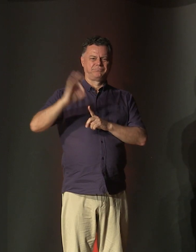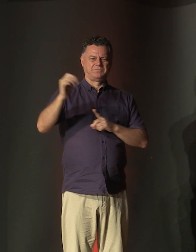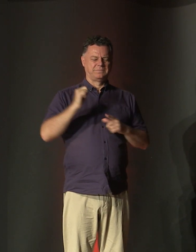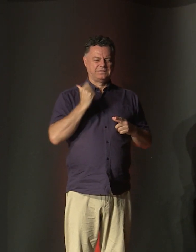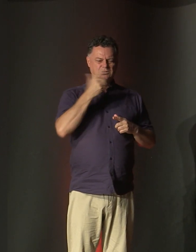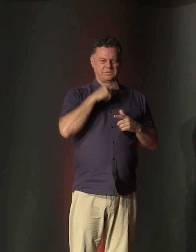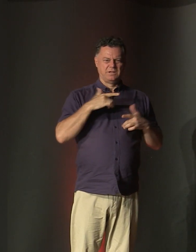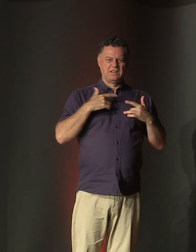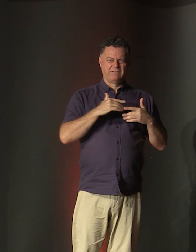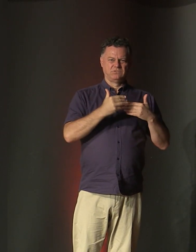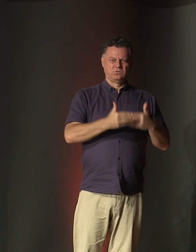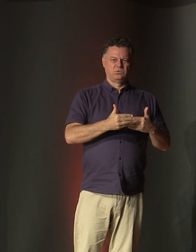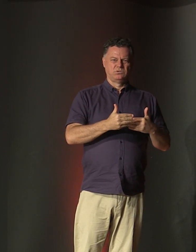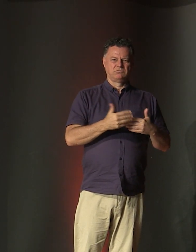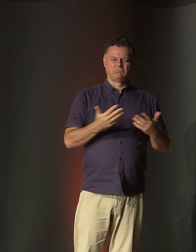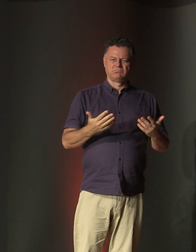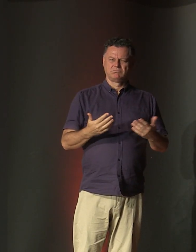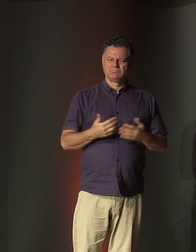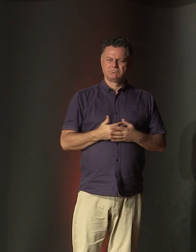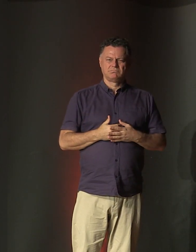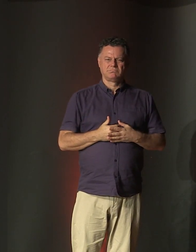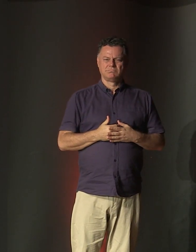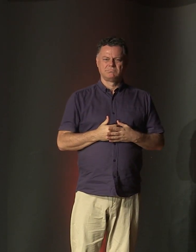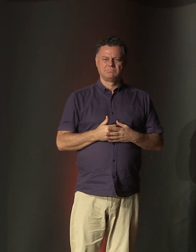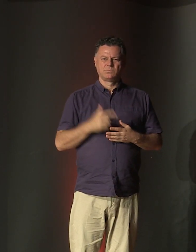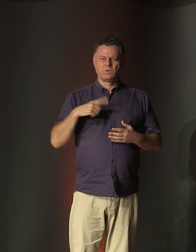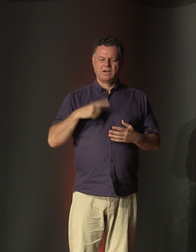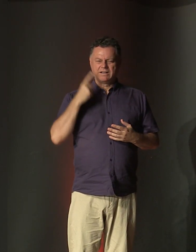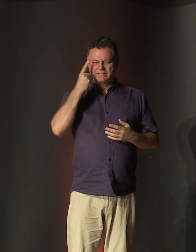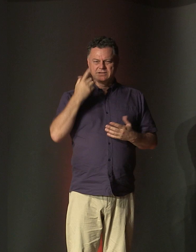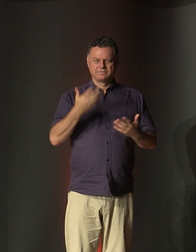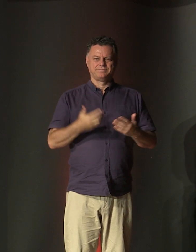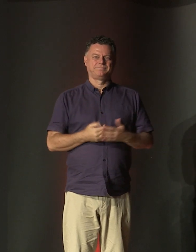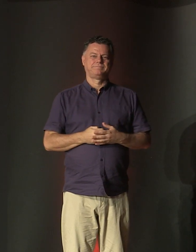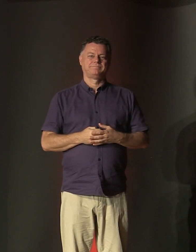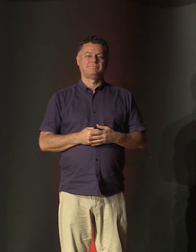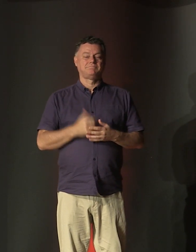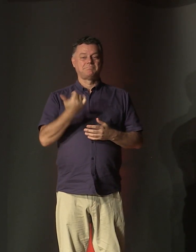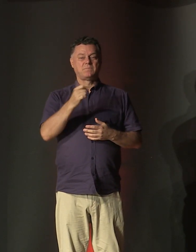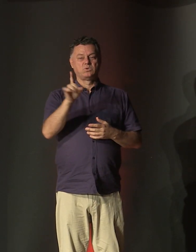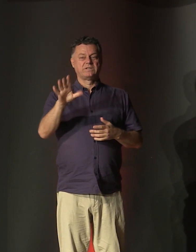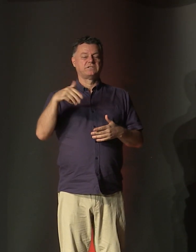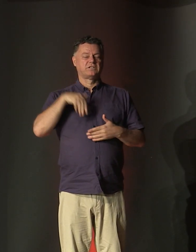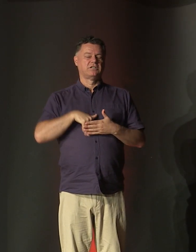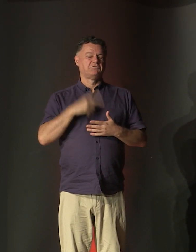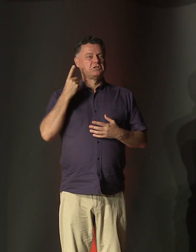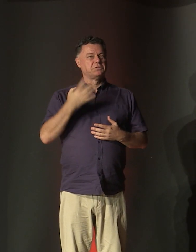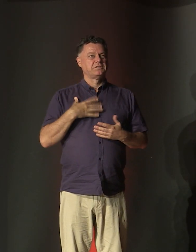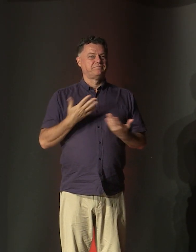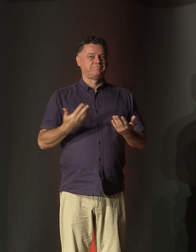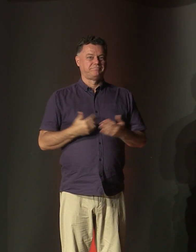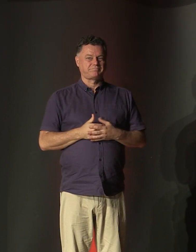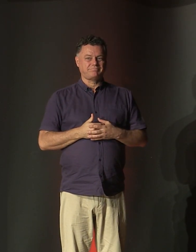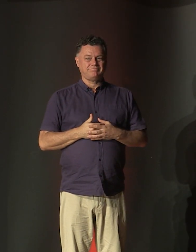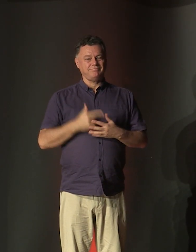must take account of that. But in taking account of that, you still might say, well, we're adding all